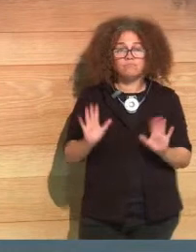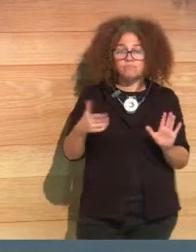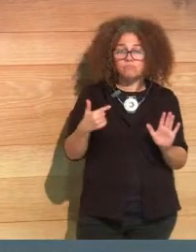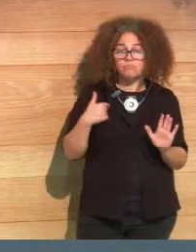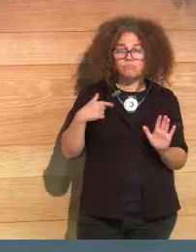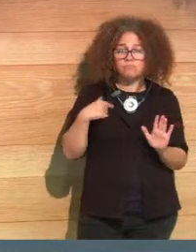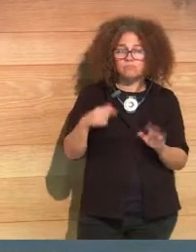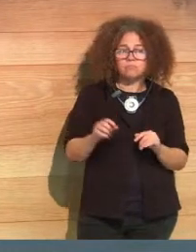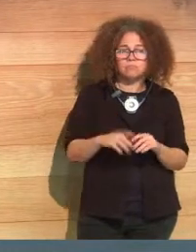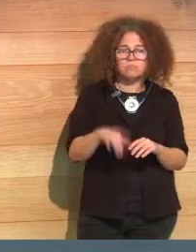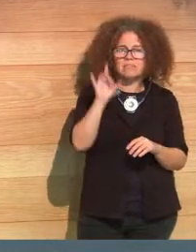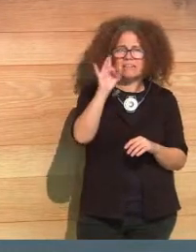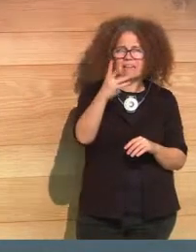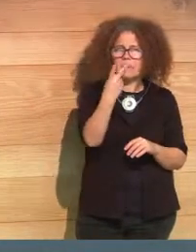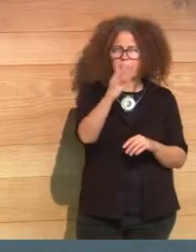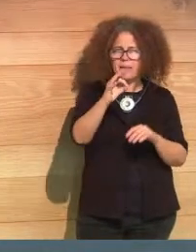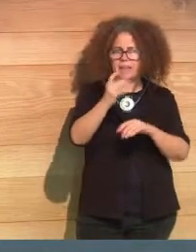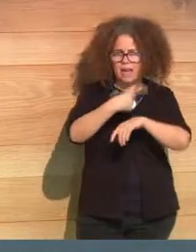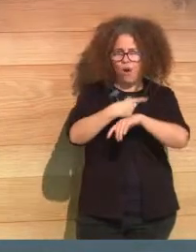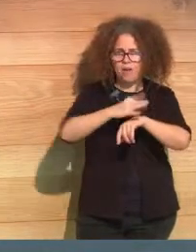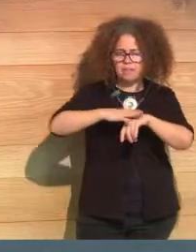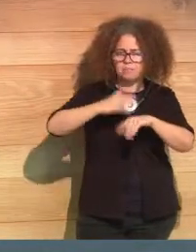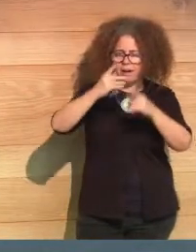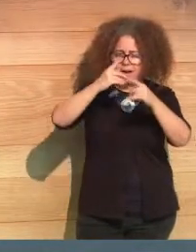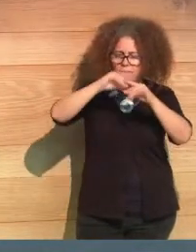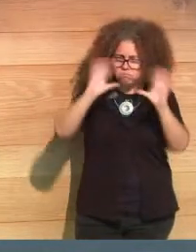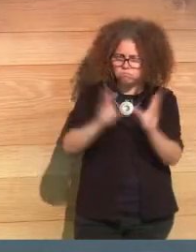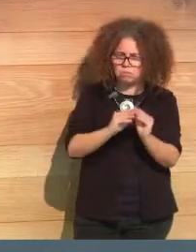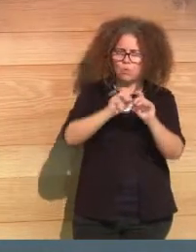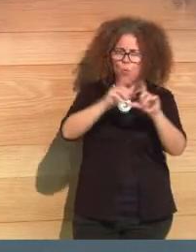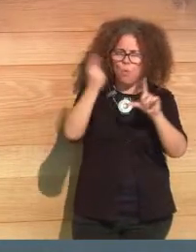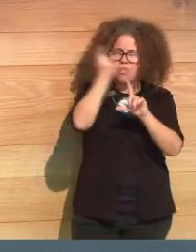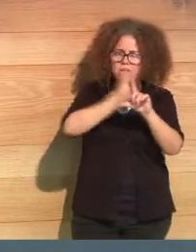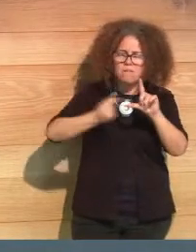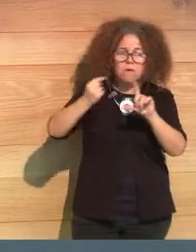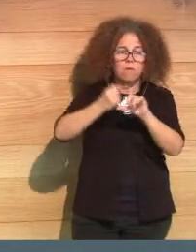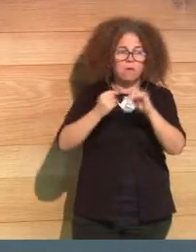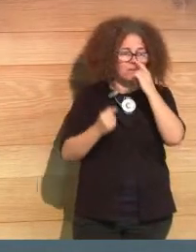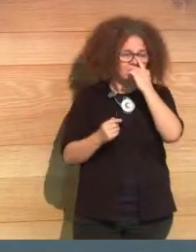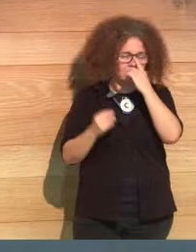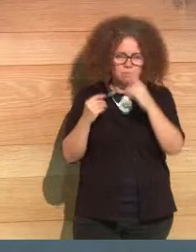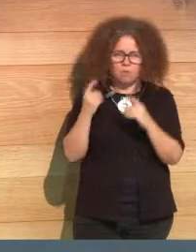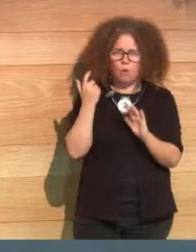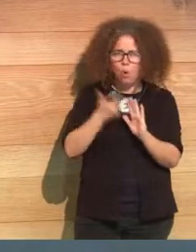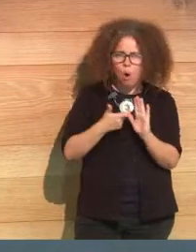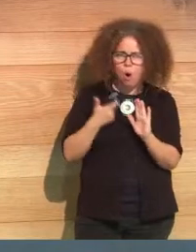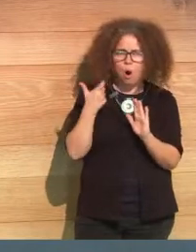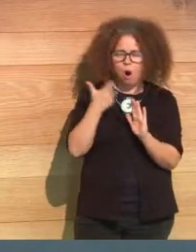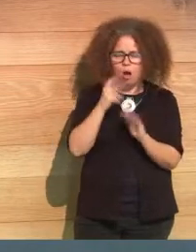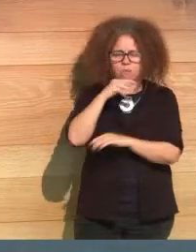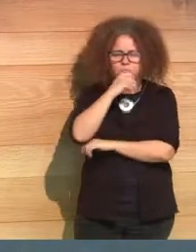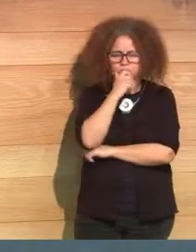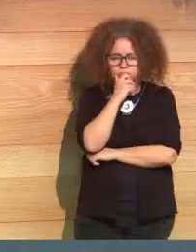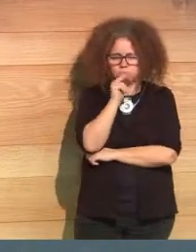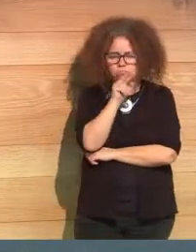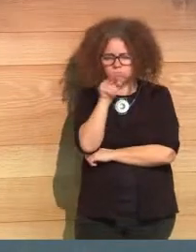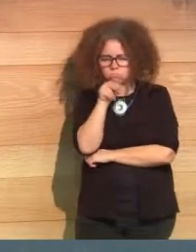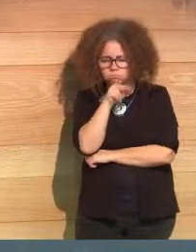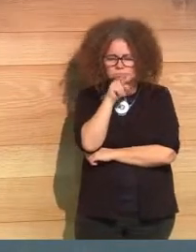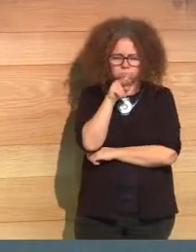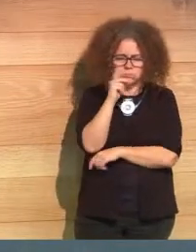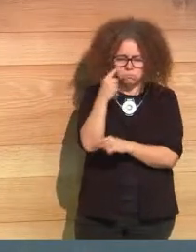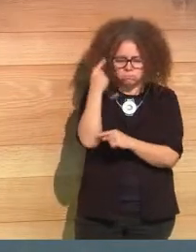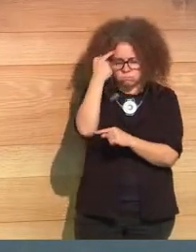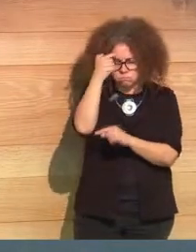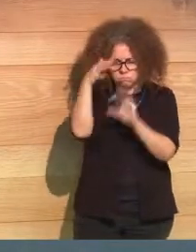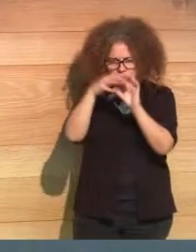So while it's being made, I can actually stare at it for hours and think about the next one. And then I have a physical thing I put